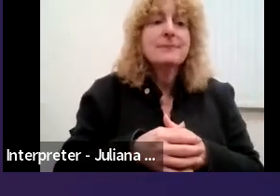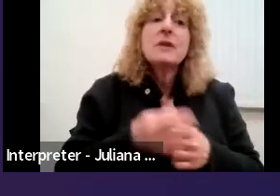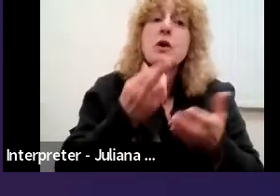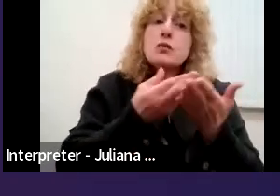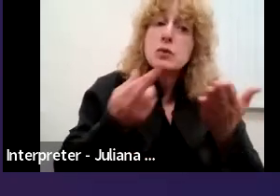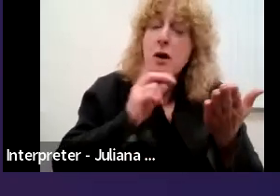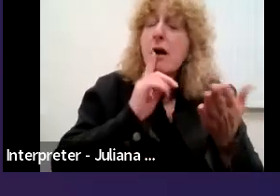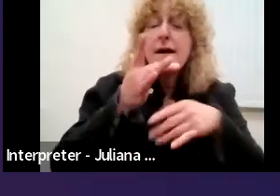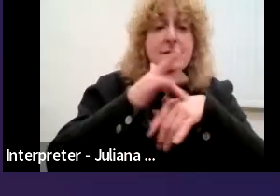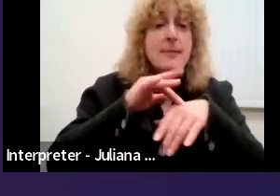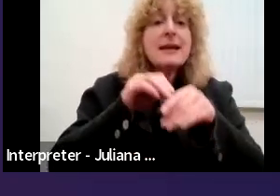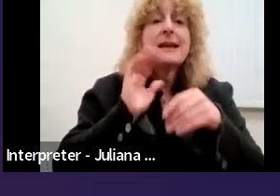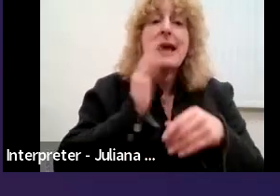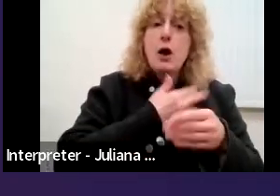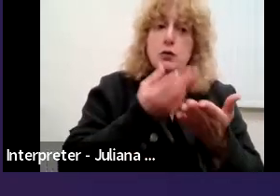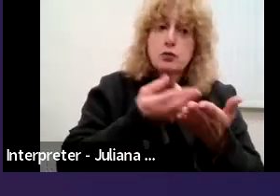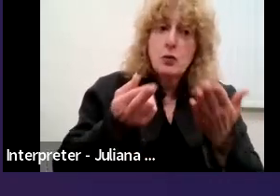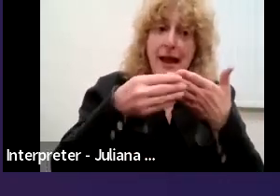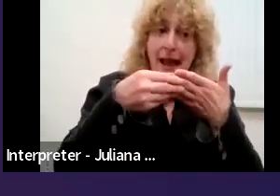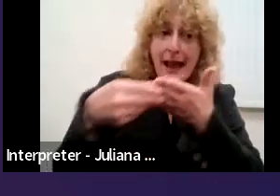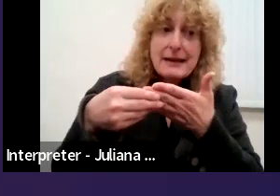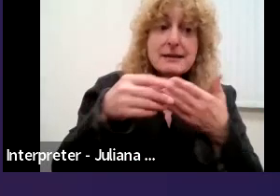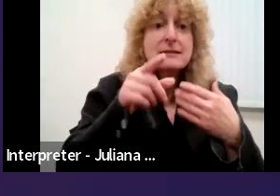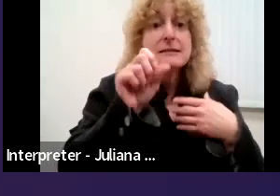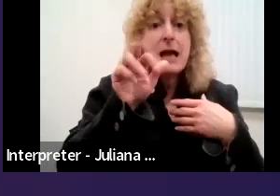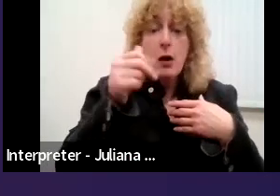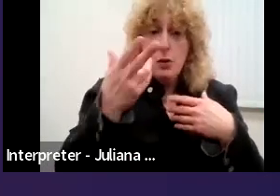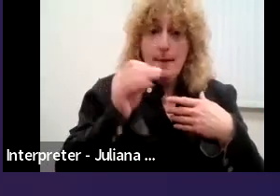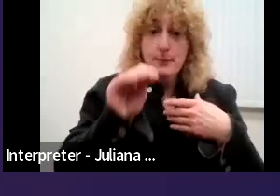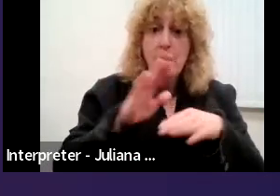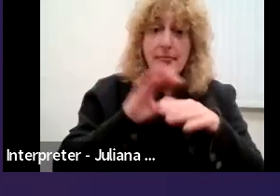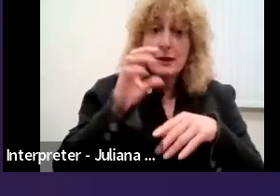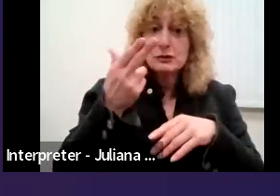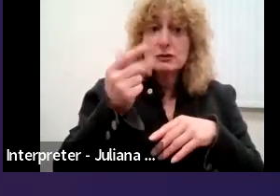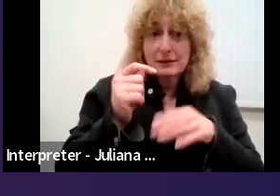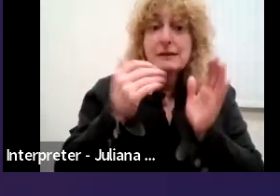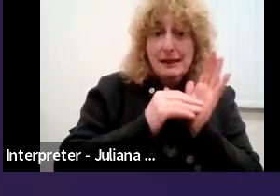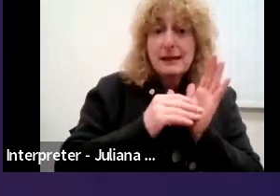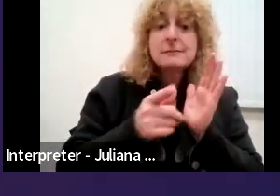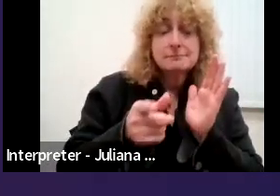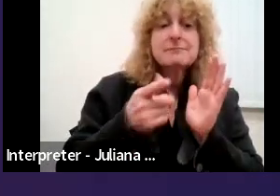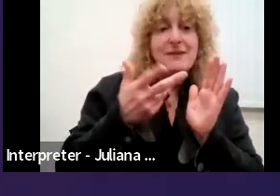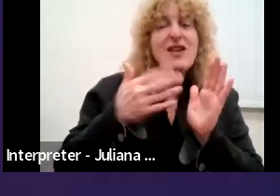Resources are available in our resource guide. Sarah, if you want to put that in the chat again, just so it's available for Yep, everyone. it's up there.